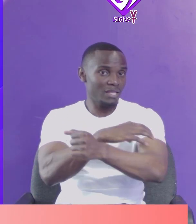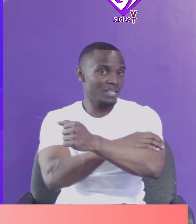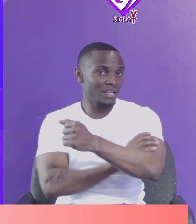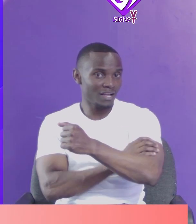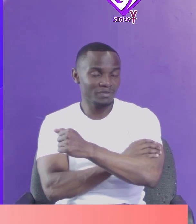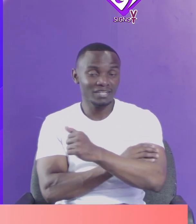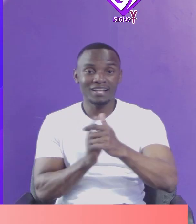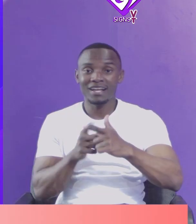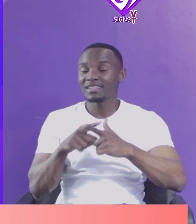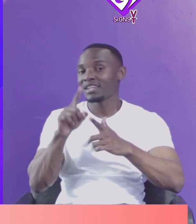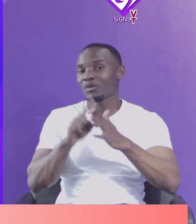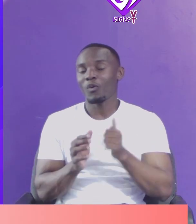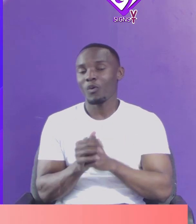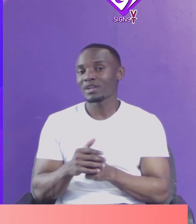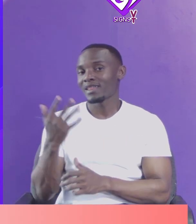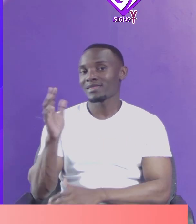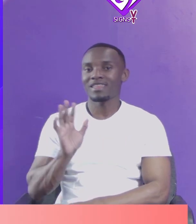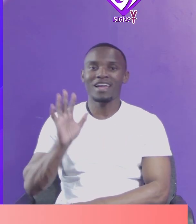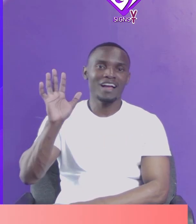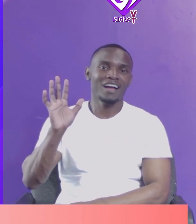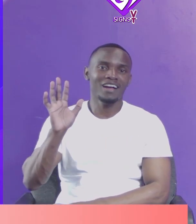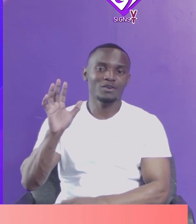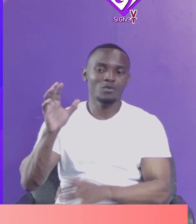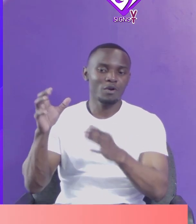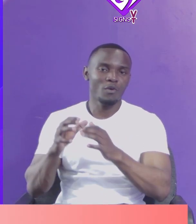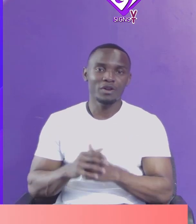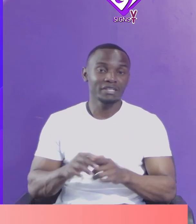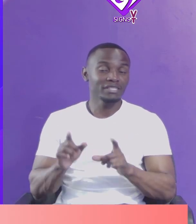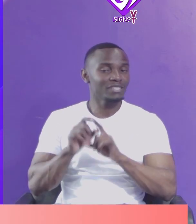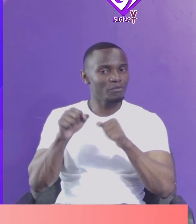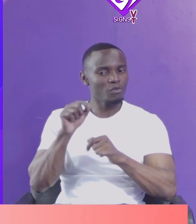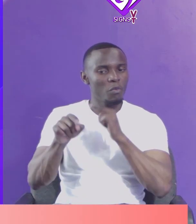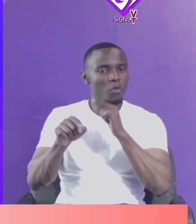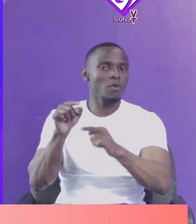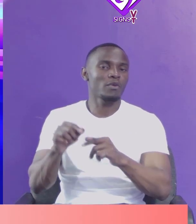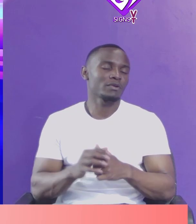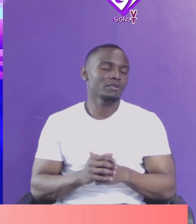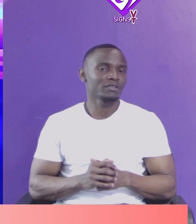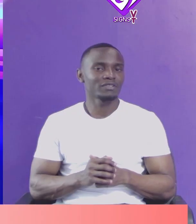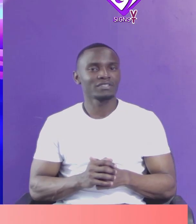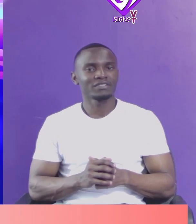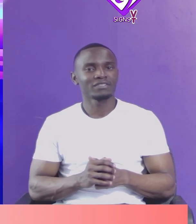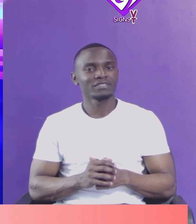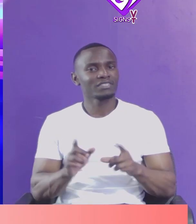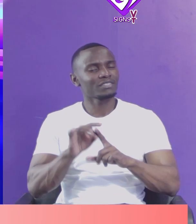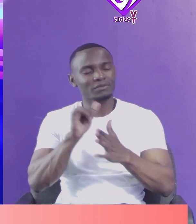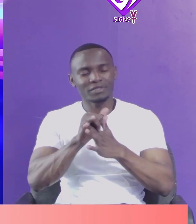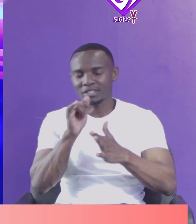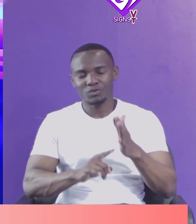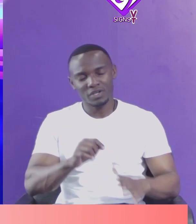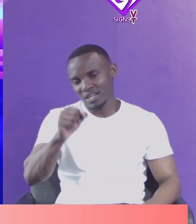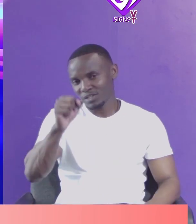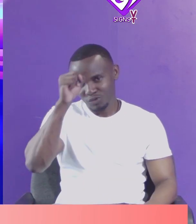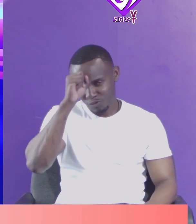handball. Yeah, I mean, one would argue that he's not a Van Dijk kind of... I checked this several times, like... Yes, that's a silly handball to